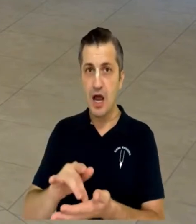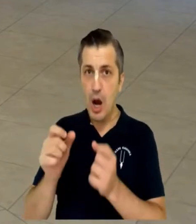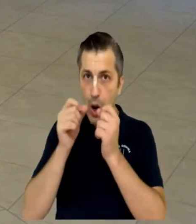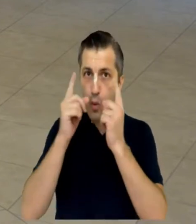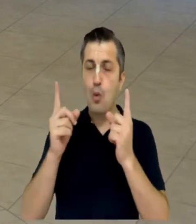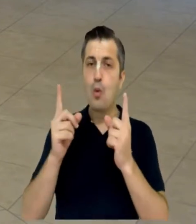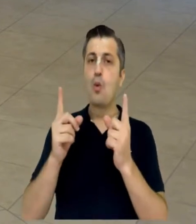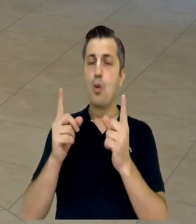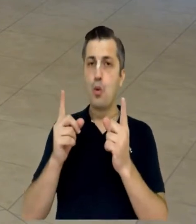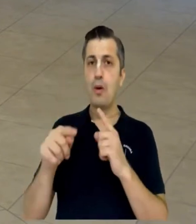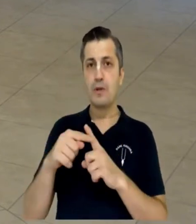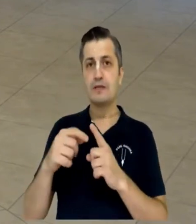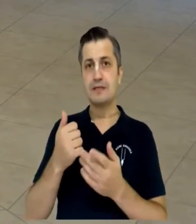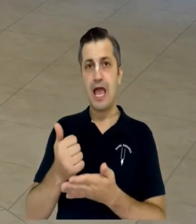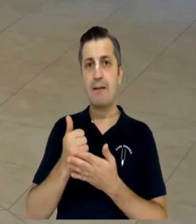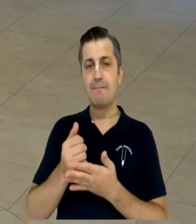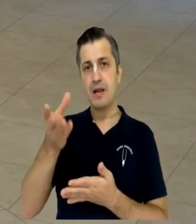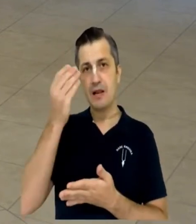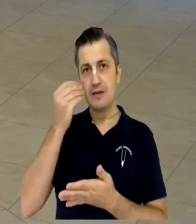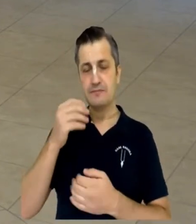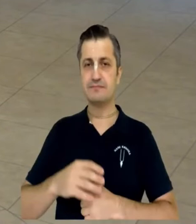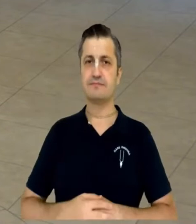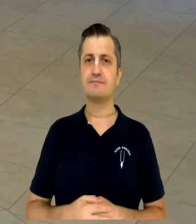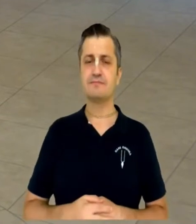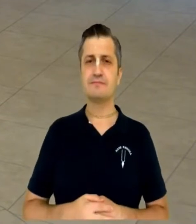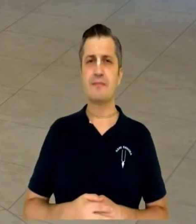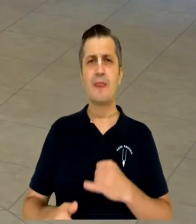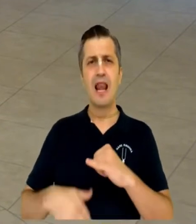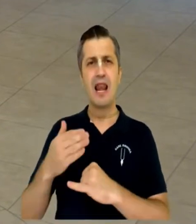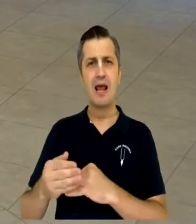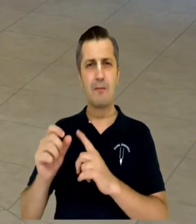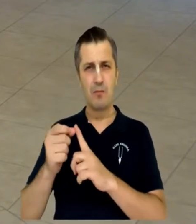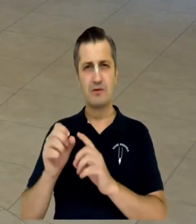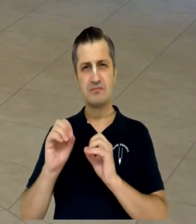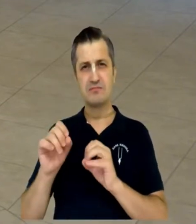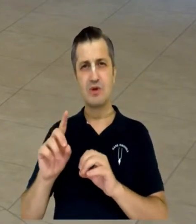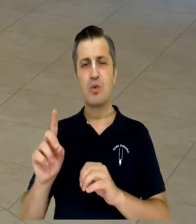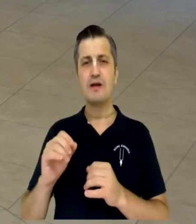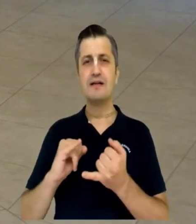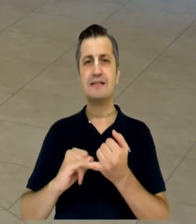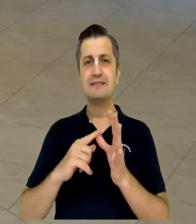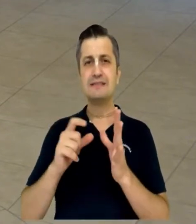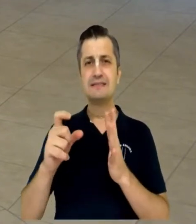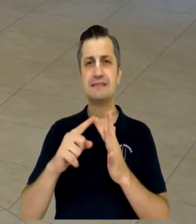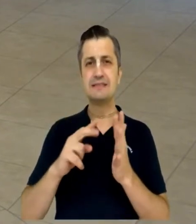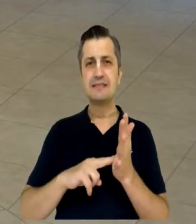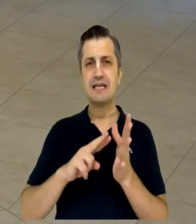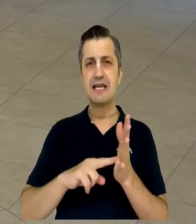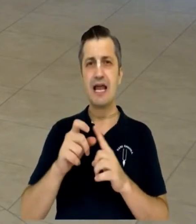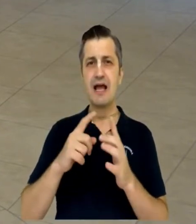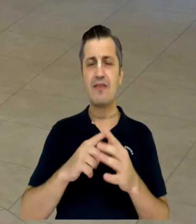last quote by His Holiness Sachinanda Maharaj, where he said that whenever something really important is about to